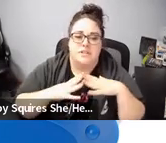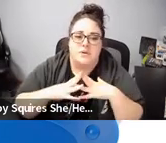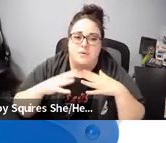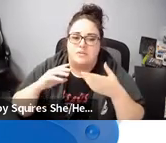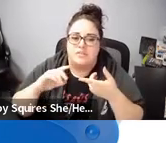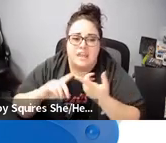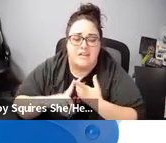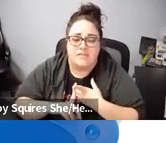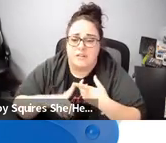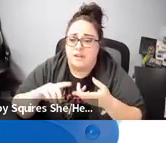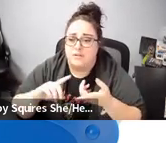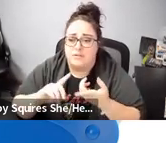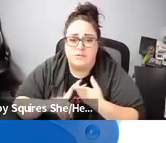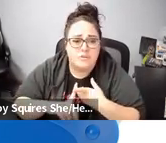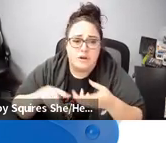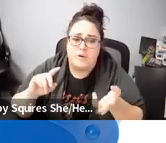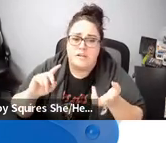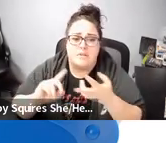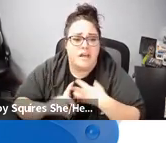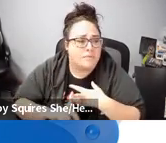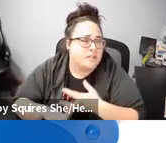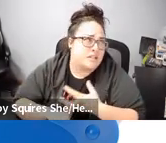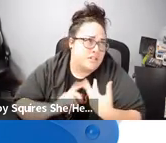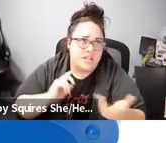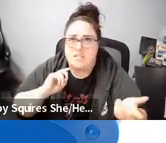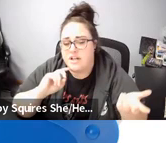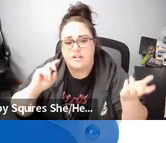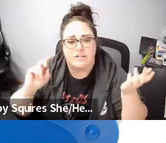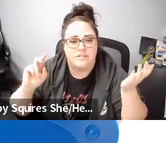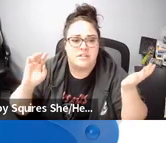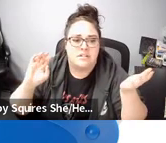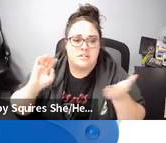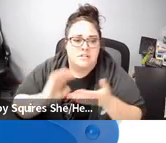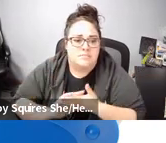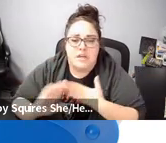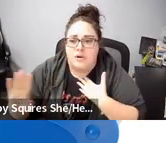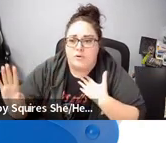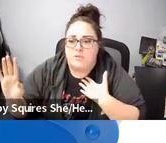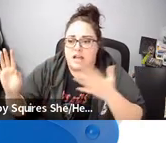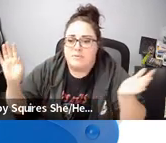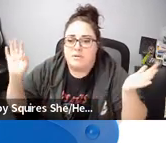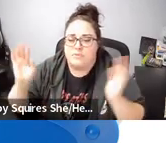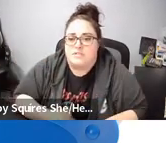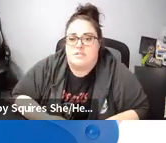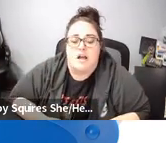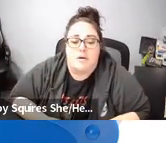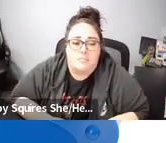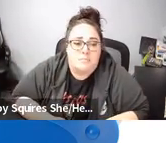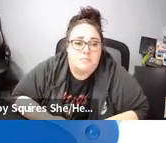which is really cool. And they have it for like Uno and Monopoly, chess, checkers, bingo,